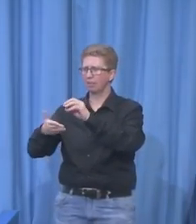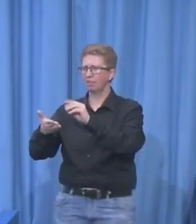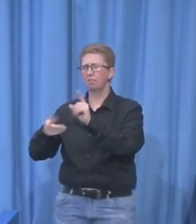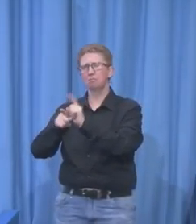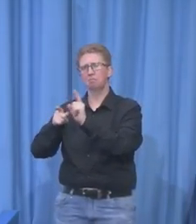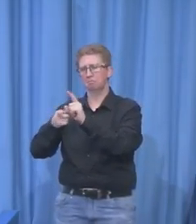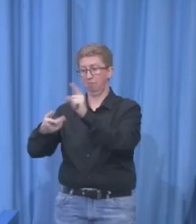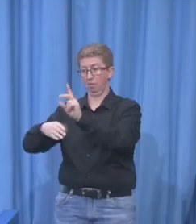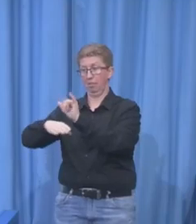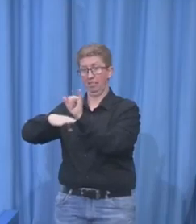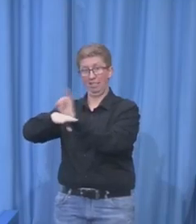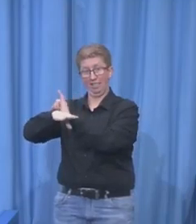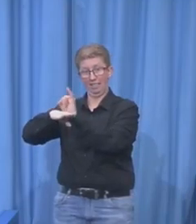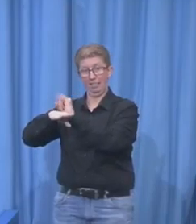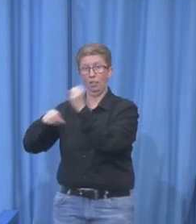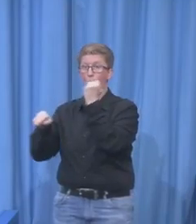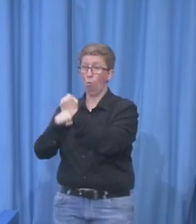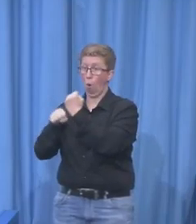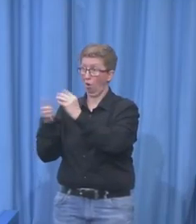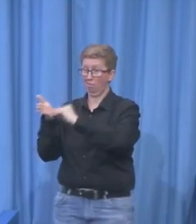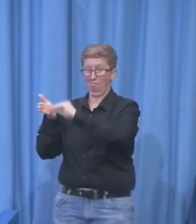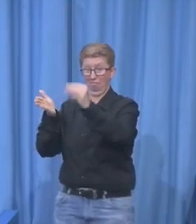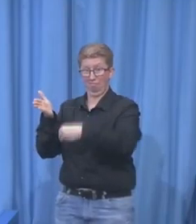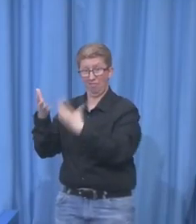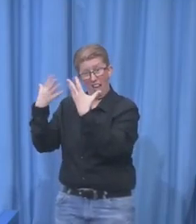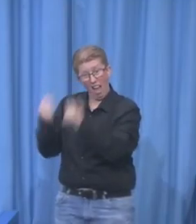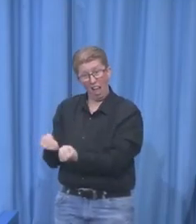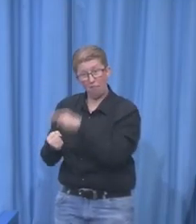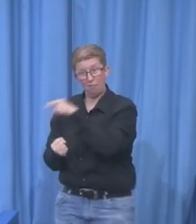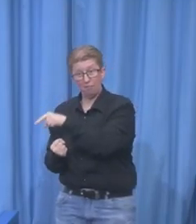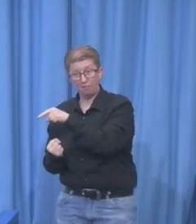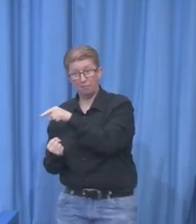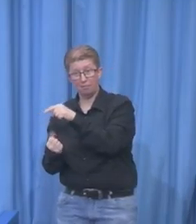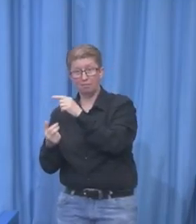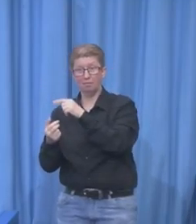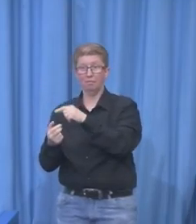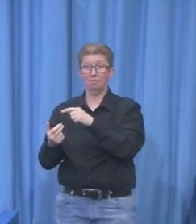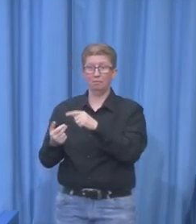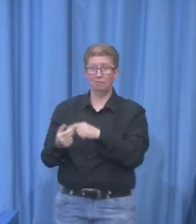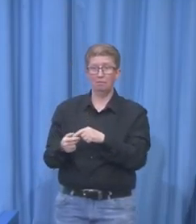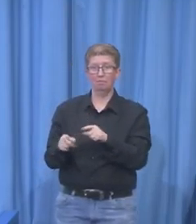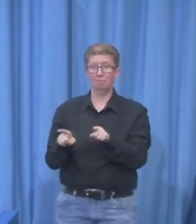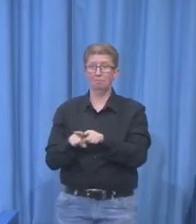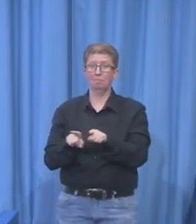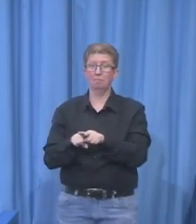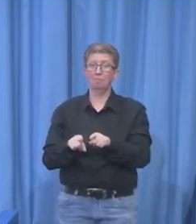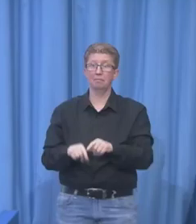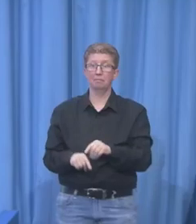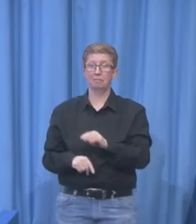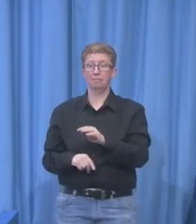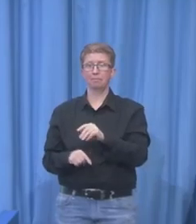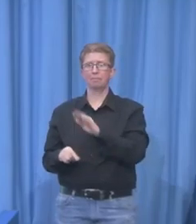job coach? And is there any legislation on that on your countries?